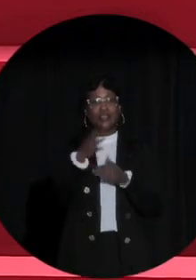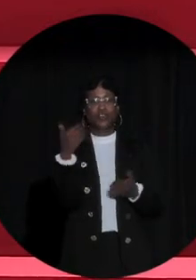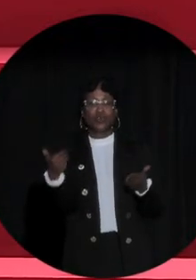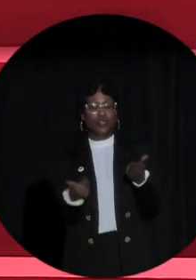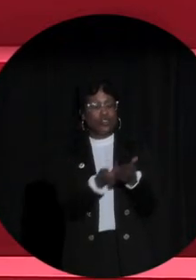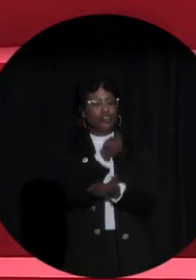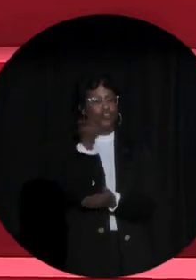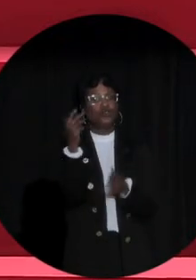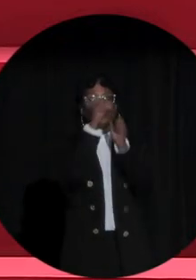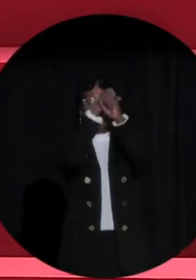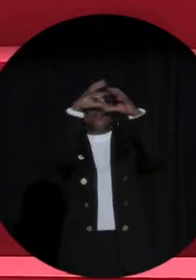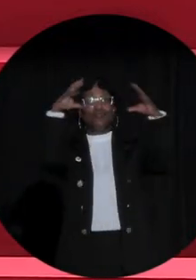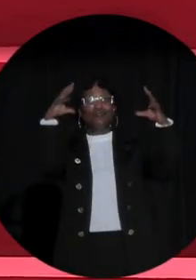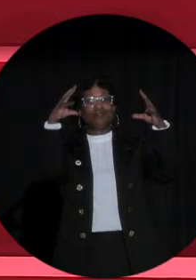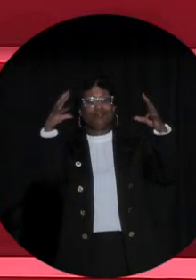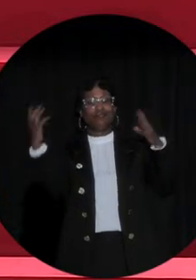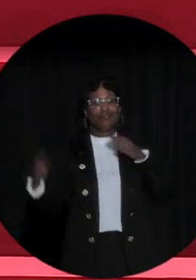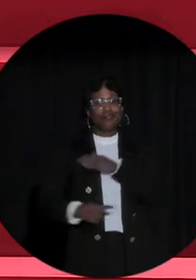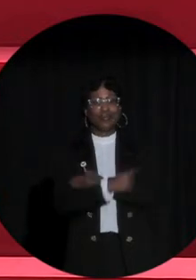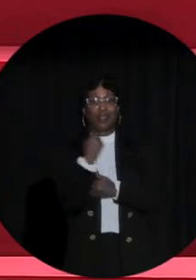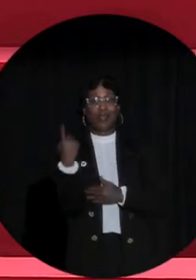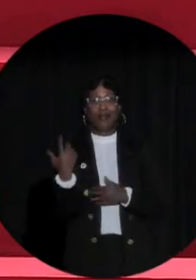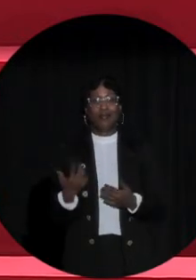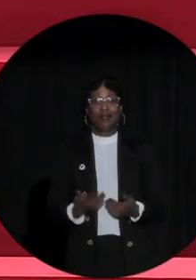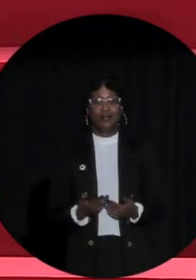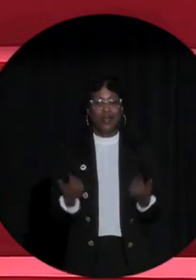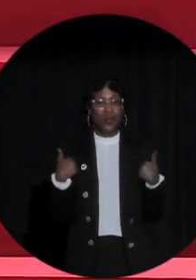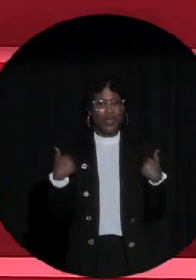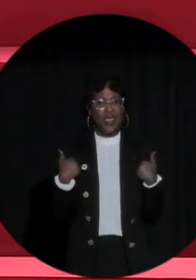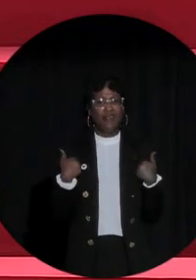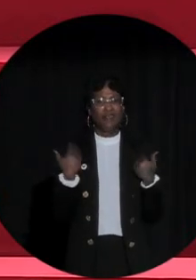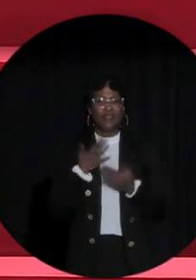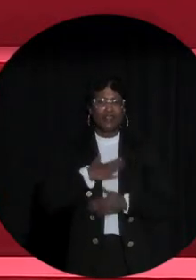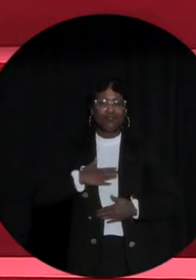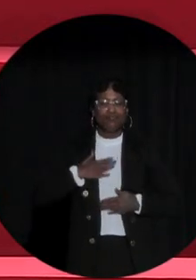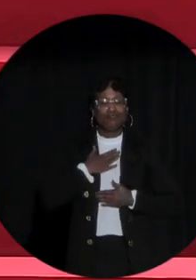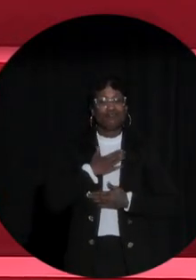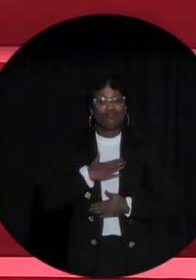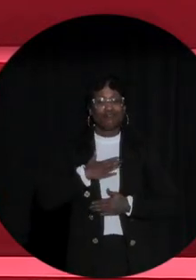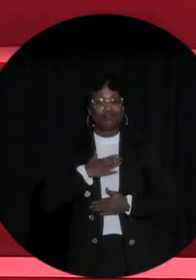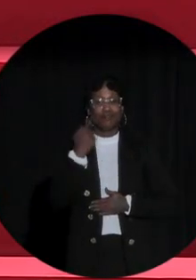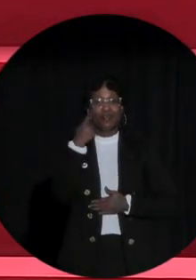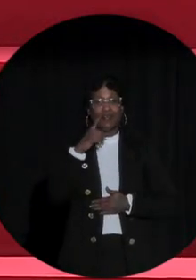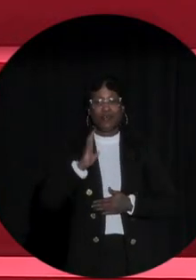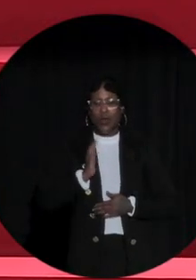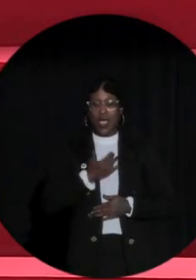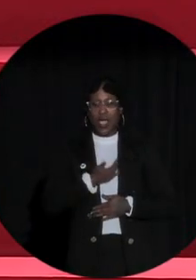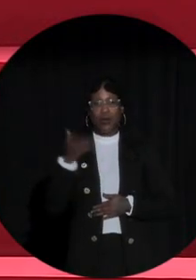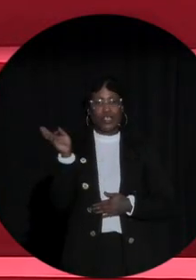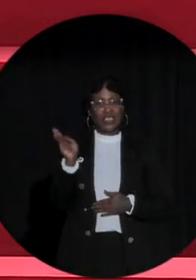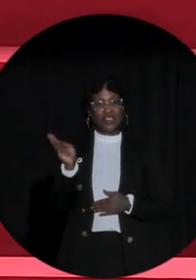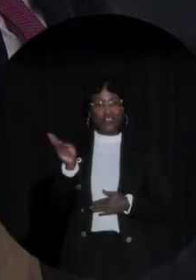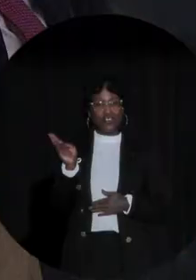We come with gratitude for our rich and proud history,